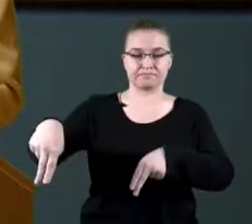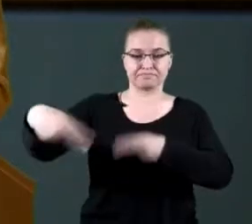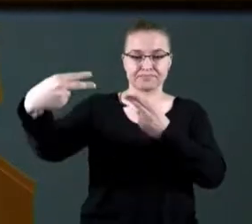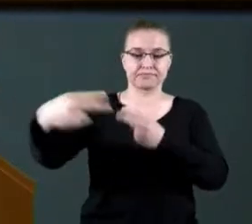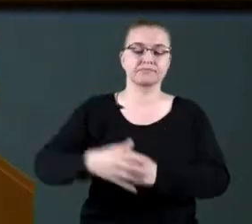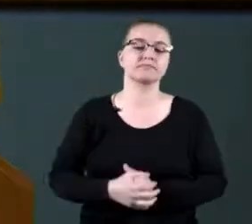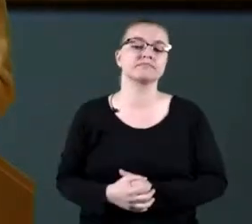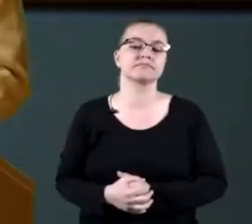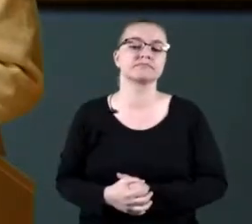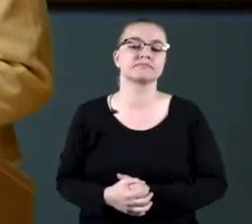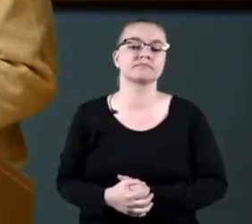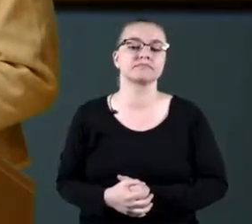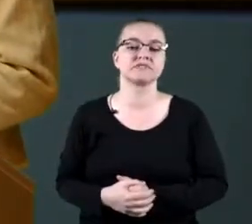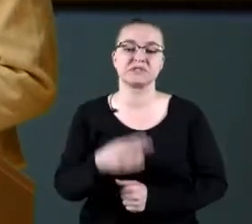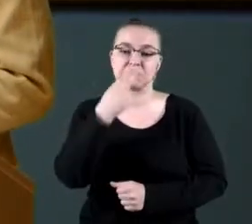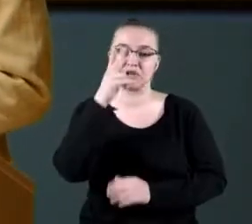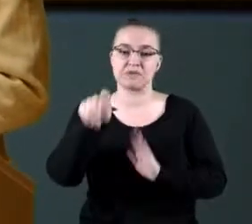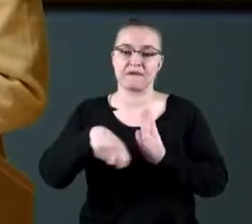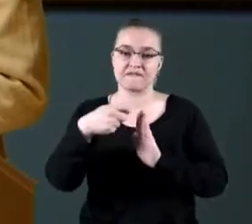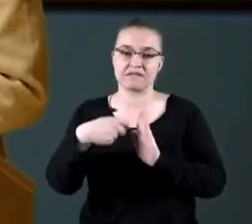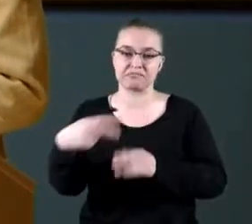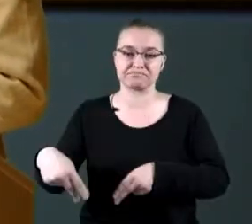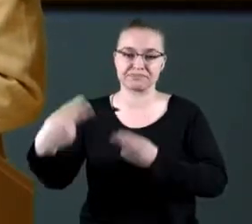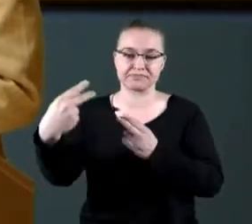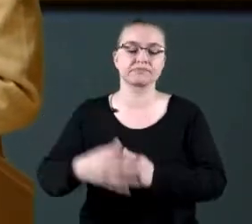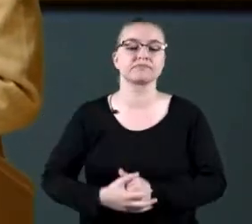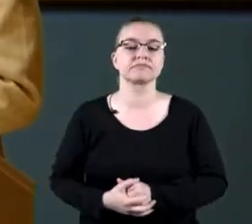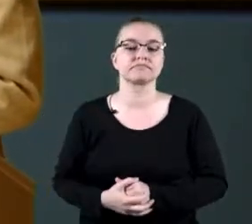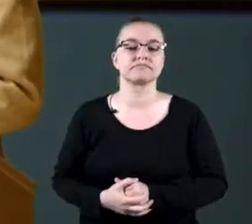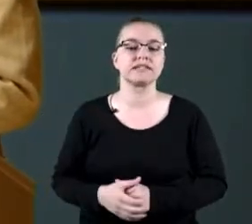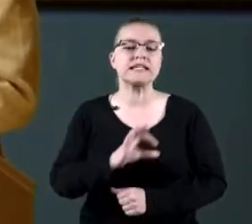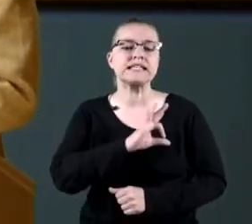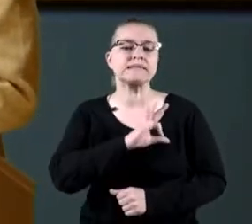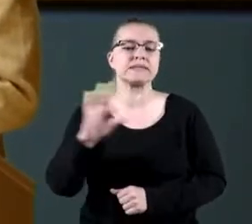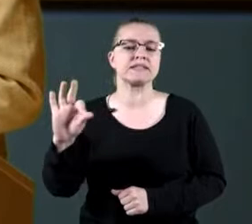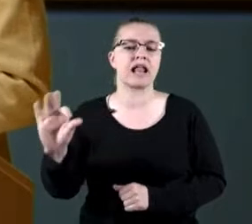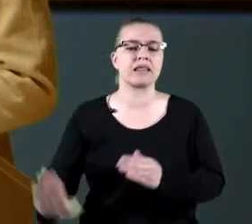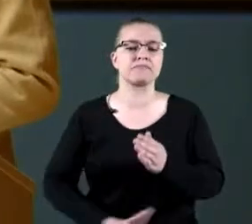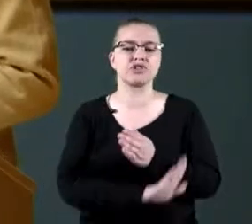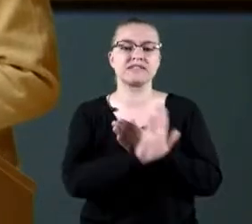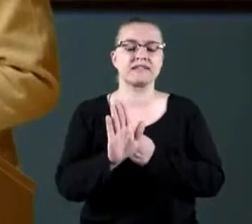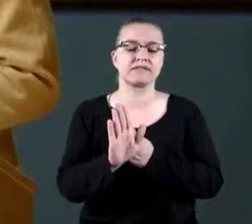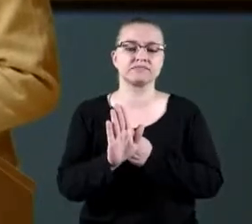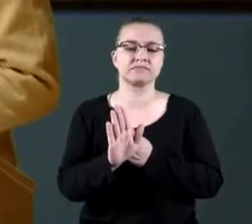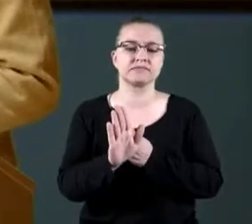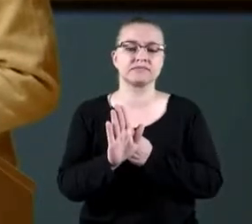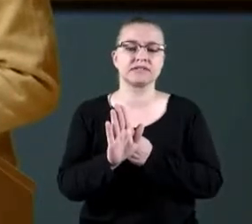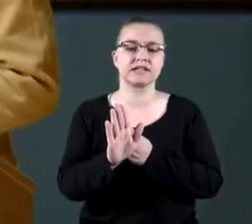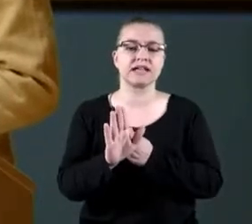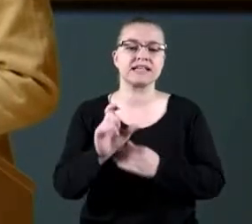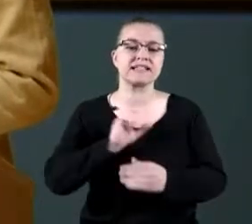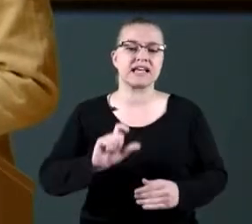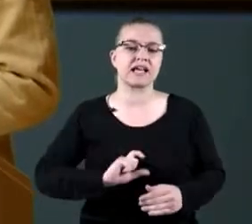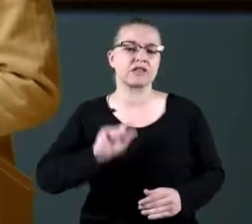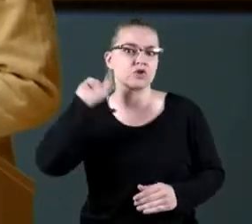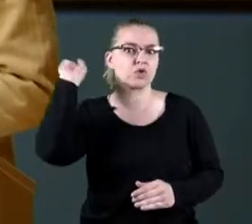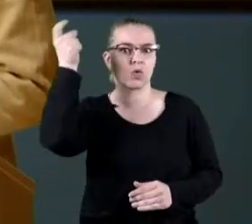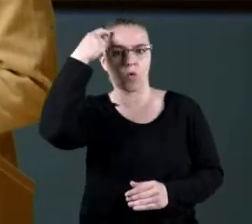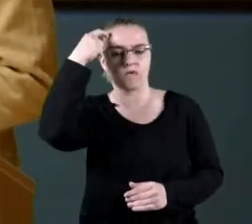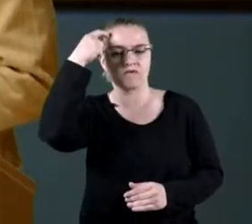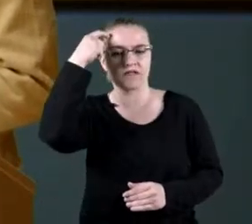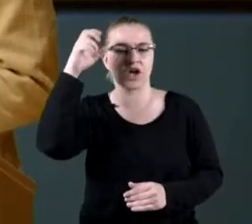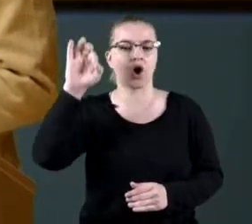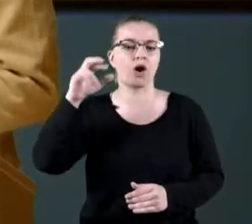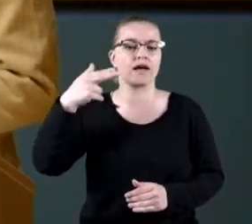a video by Special Representative of the United Nations Secretary General for Disaster Risk Reduction and Head of